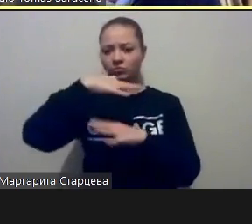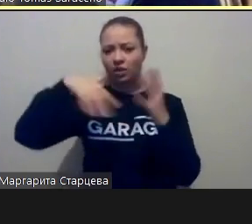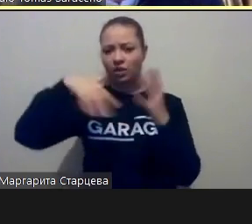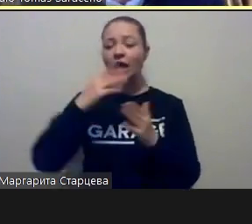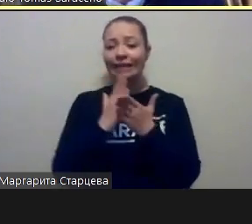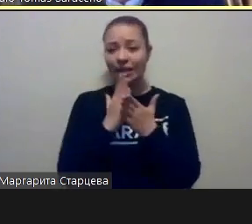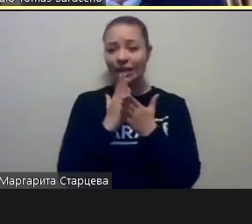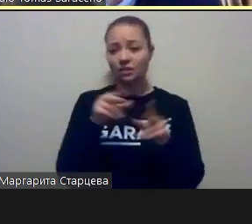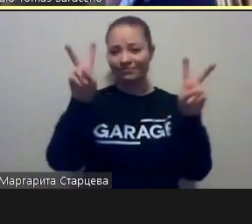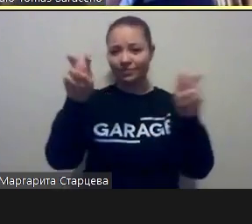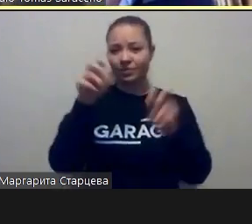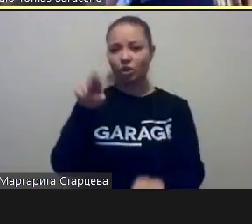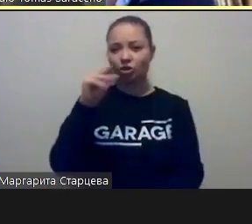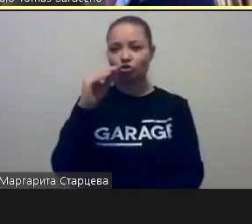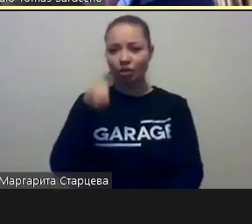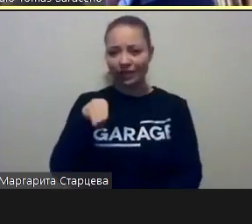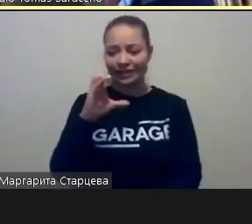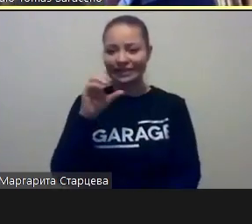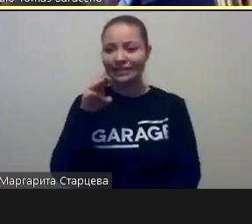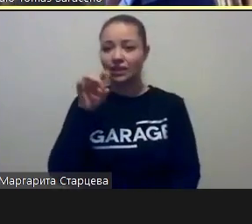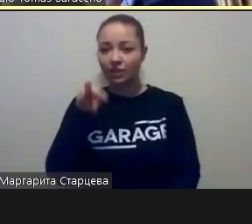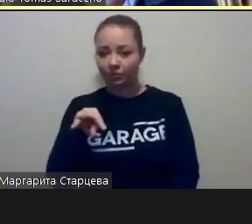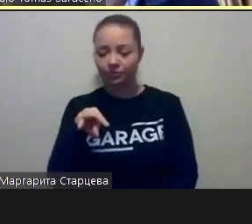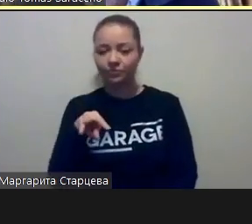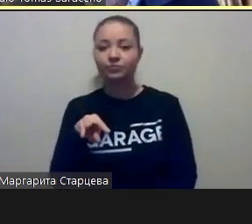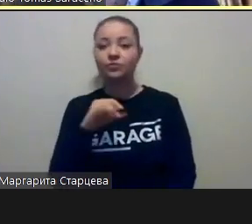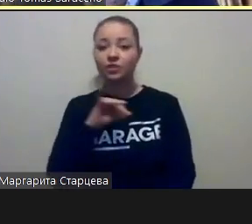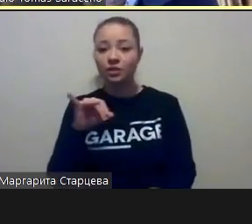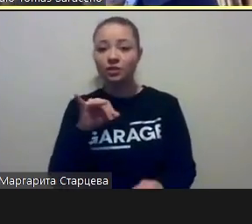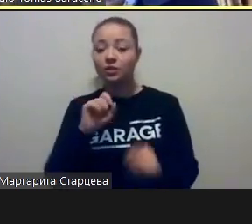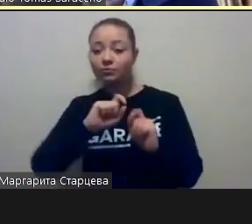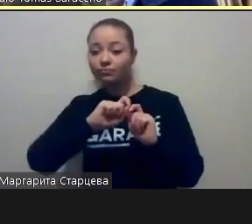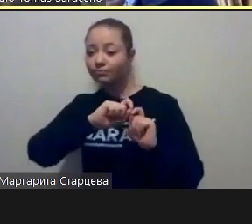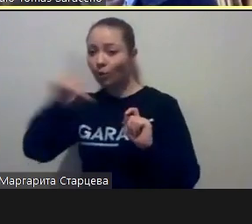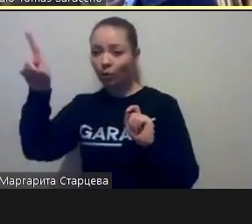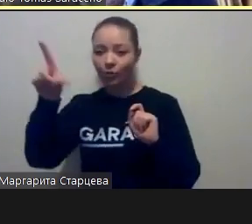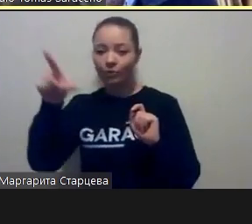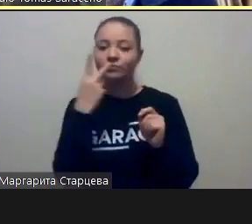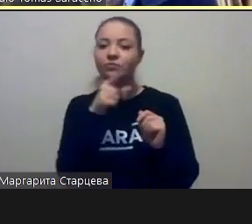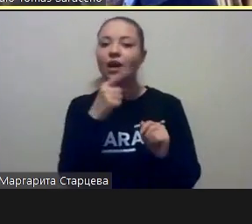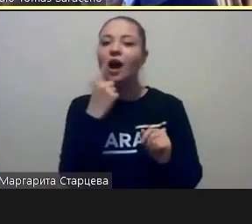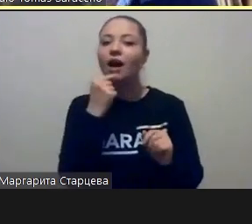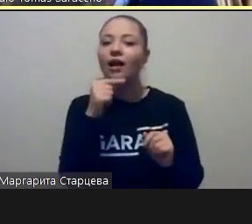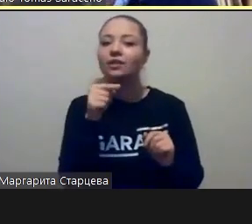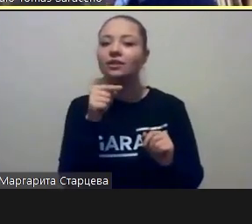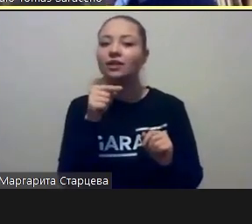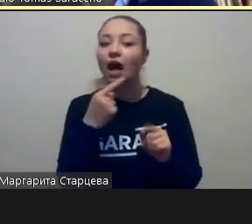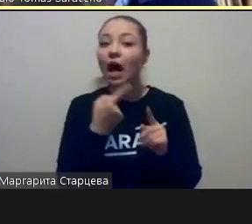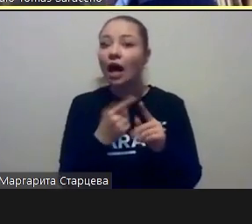that. And then we launch it. Okay, then we are in Berlin. Now the red line is if I take off today.